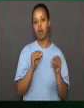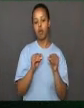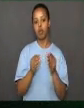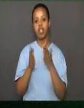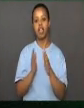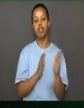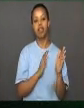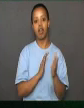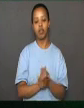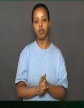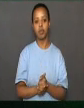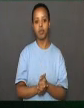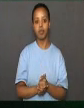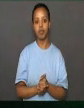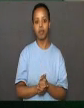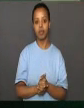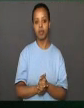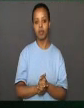Students, let's get ready.